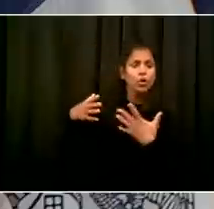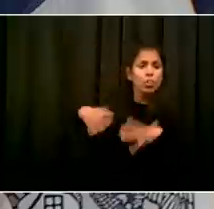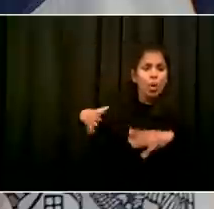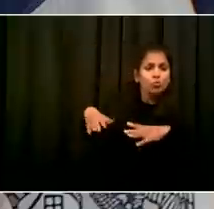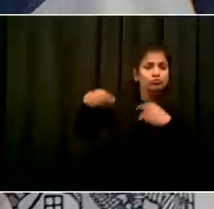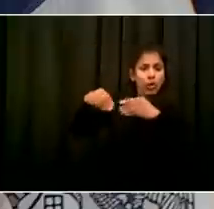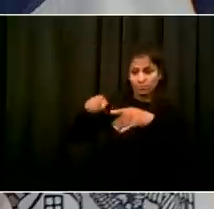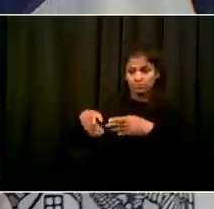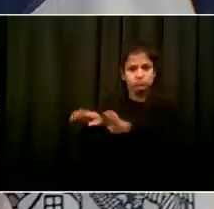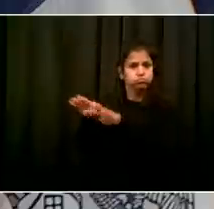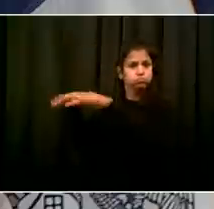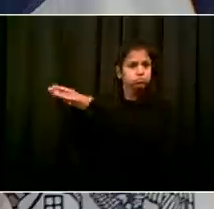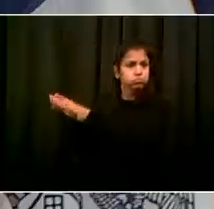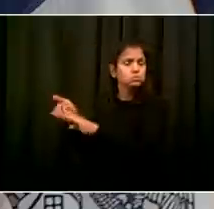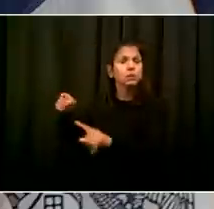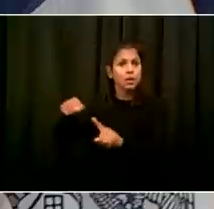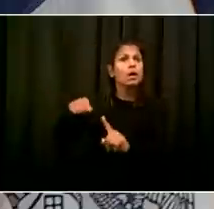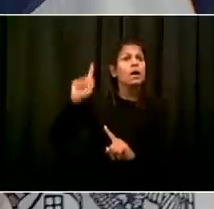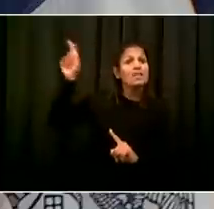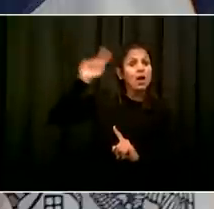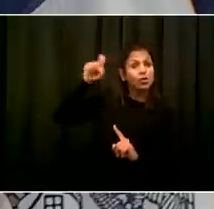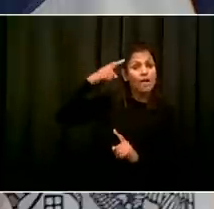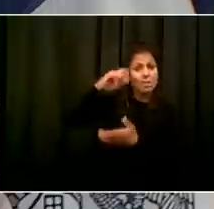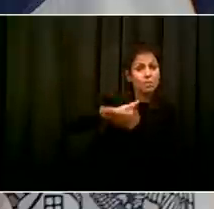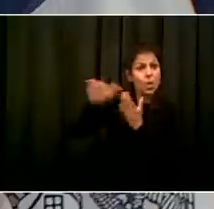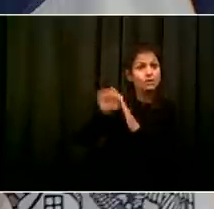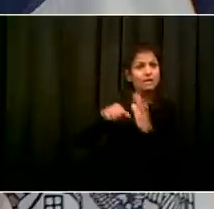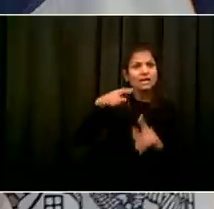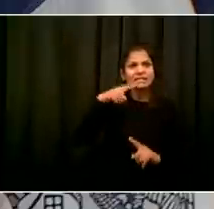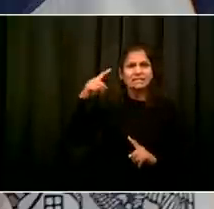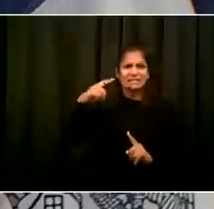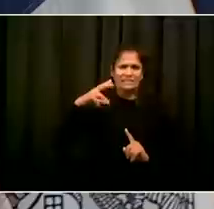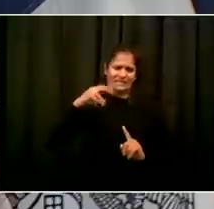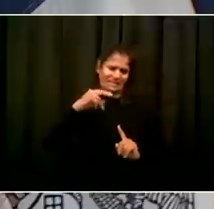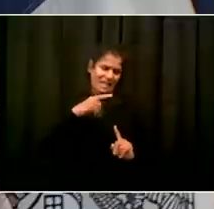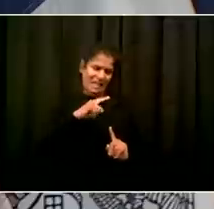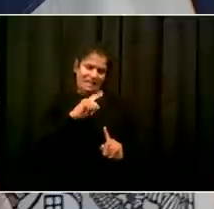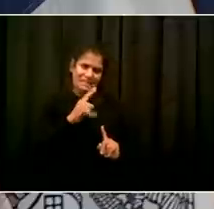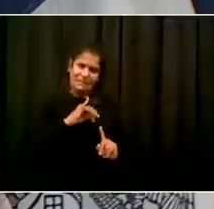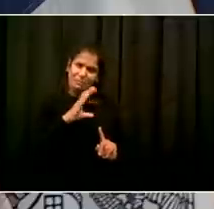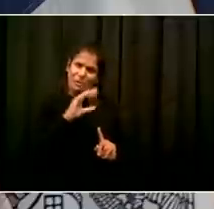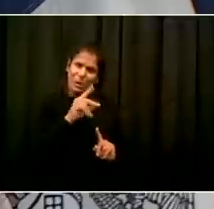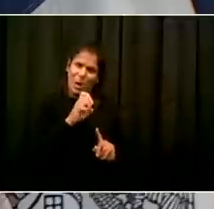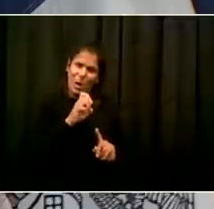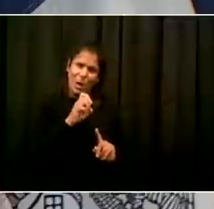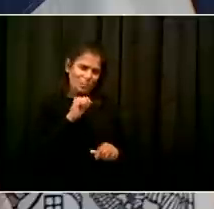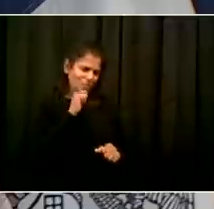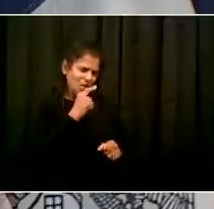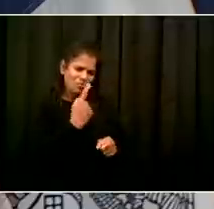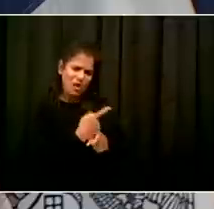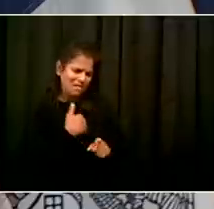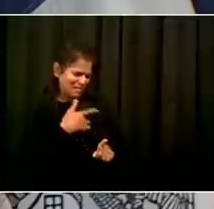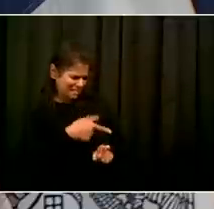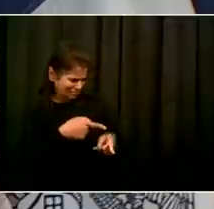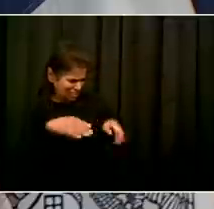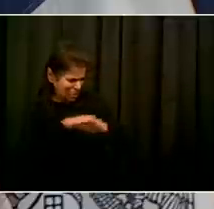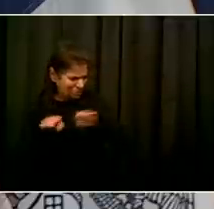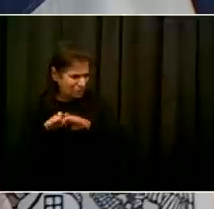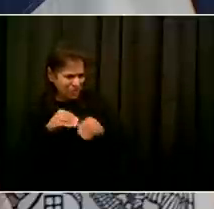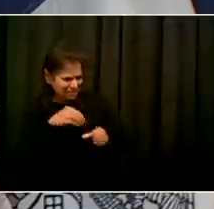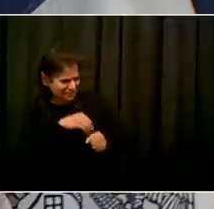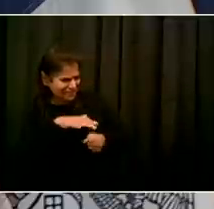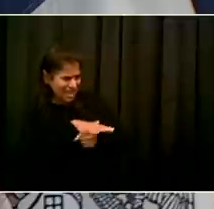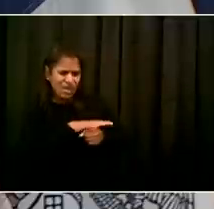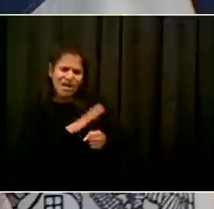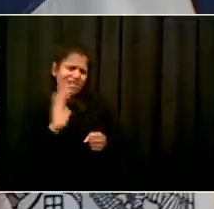that? And do you think that maybe there is a way to do this that isn't just zip code focused, since there is a recognition that,